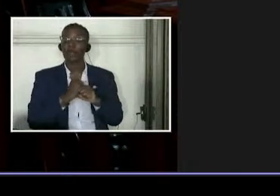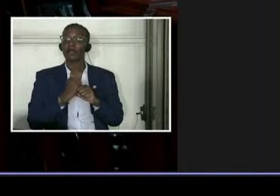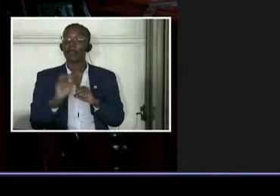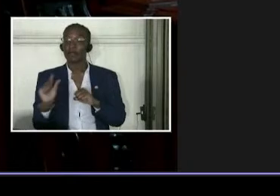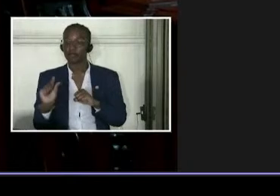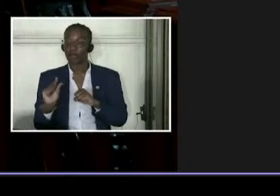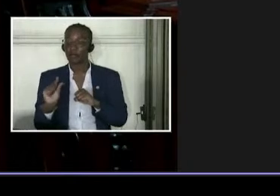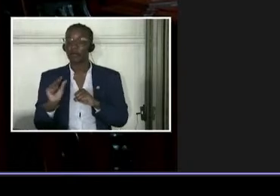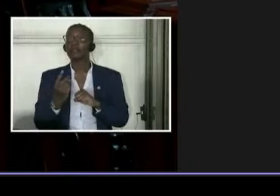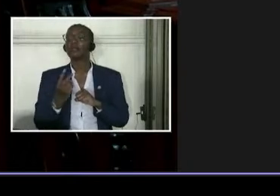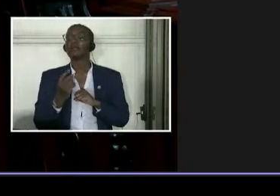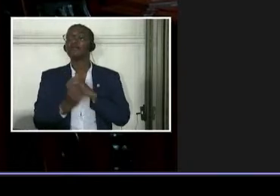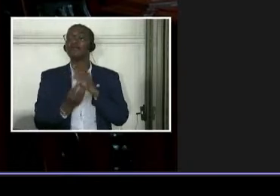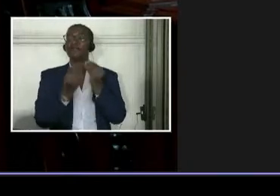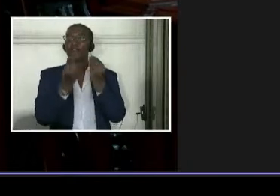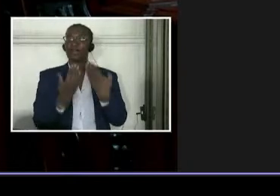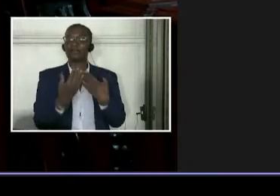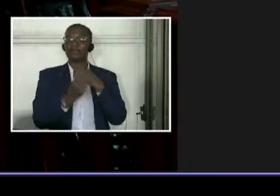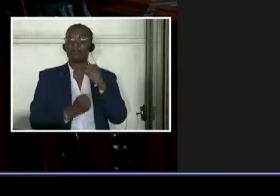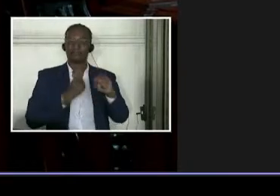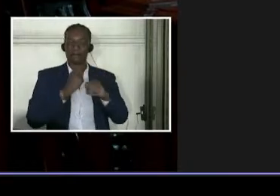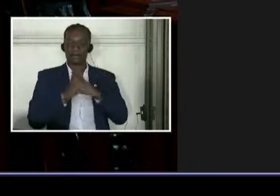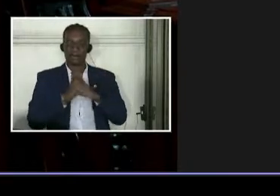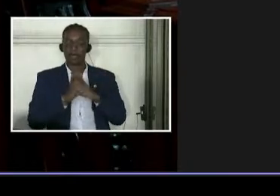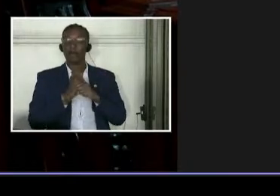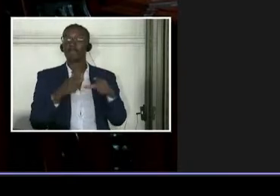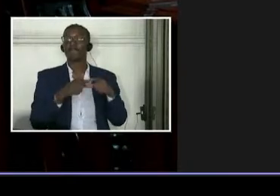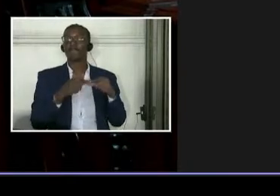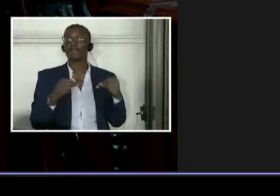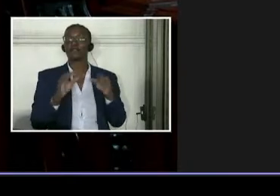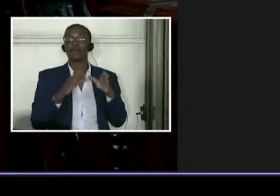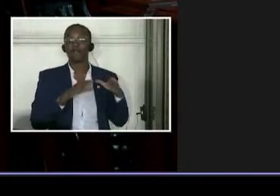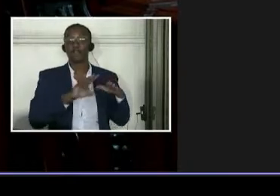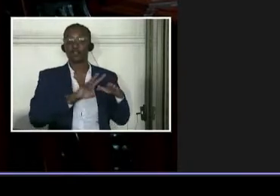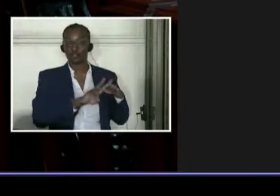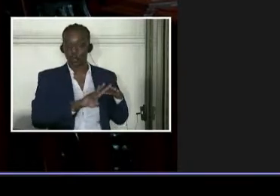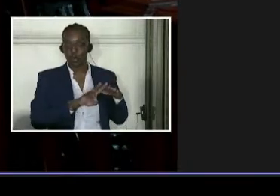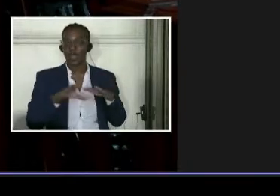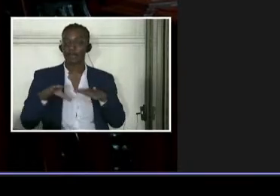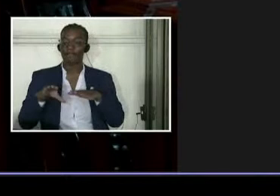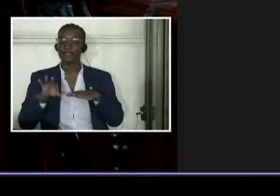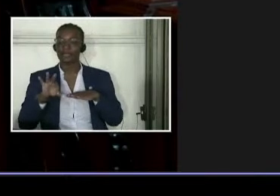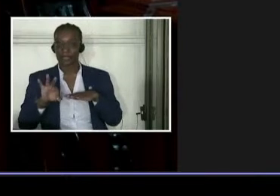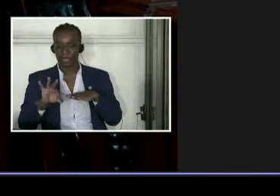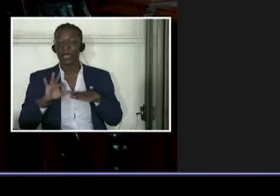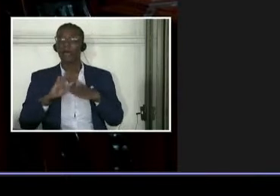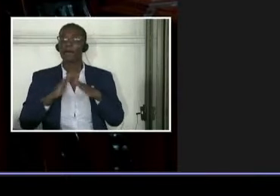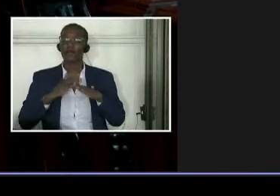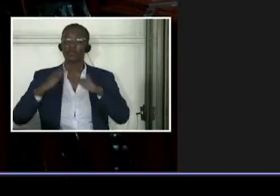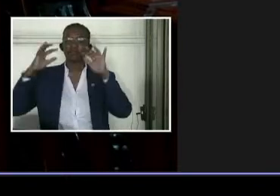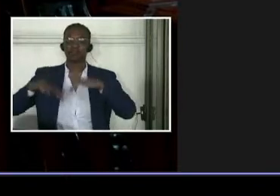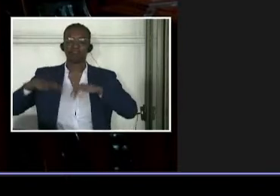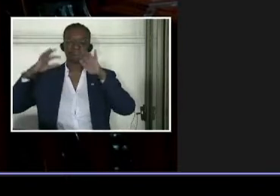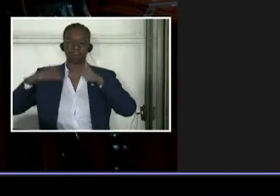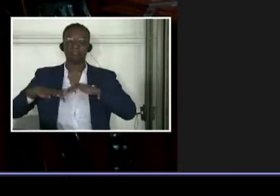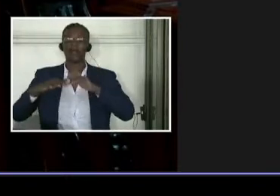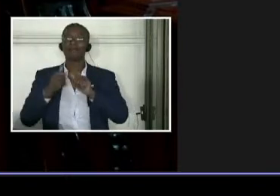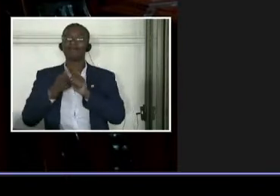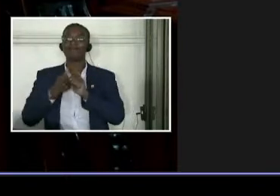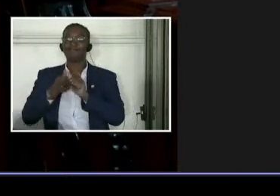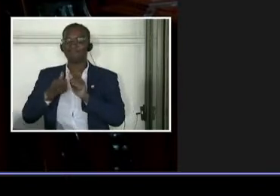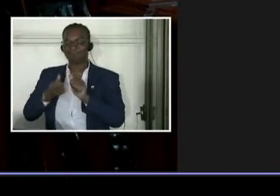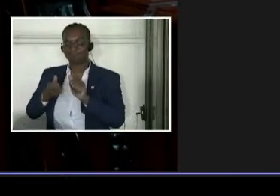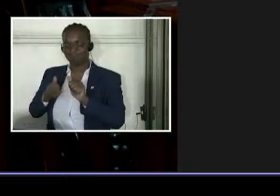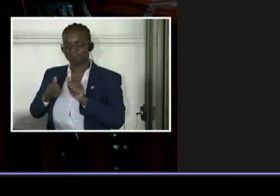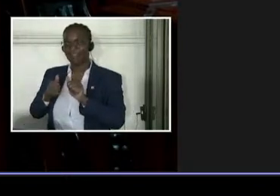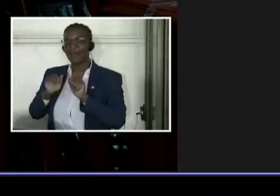see detailed planning being completed for the phase 2 and 3. Due to the recent floods, Chairperson, there has been a delay in the